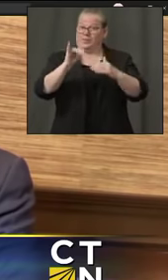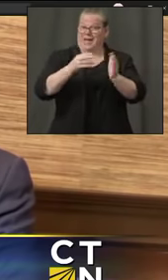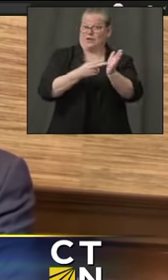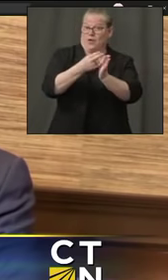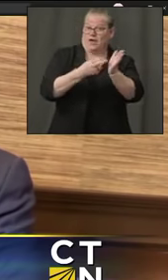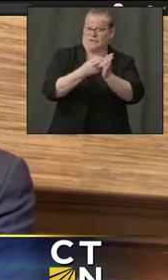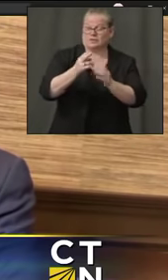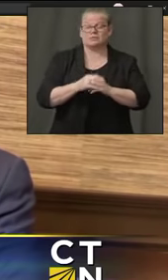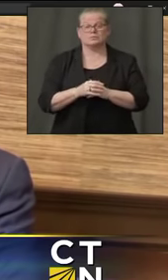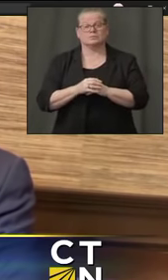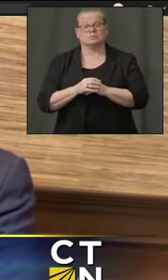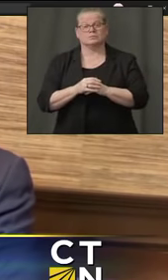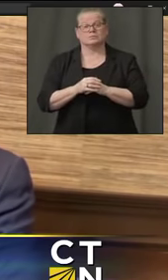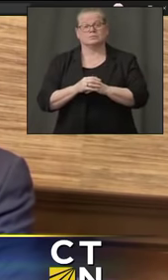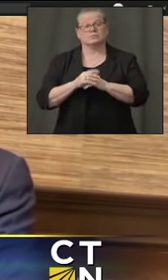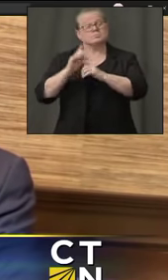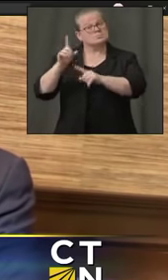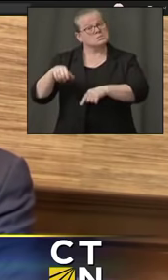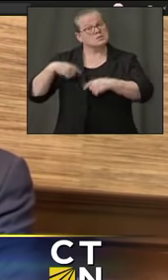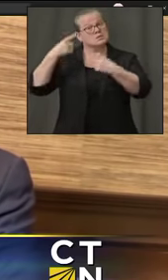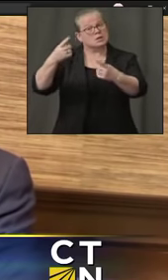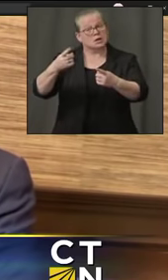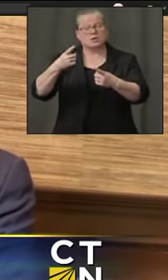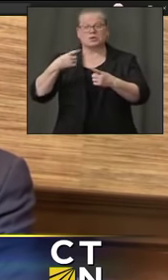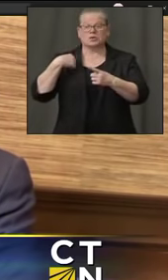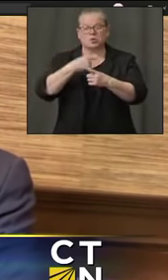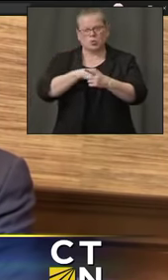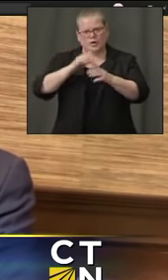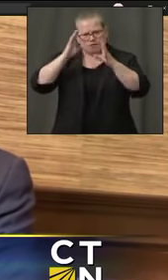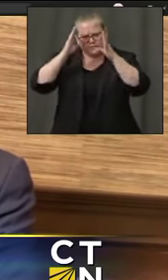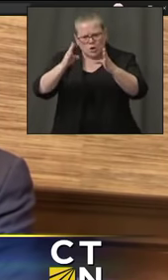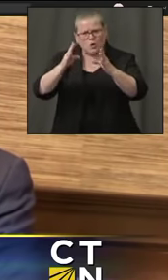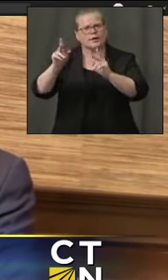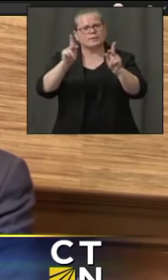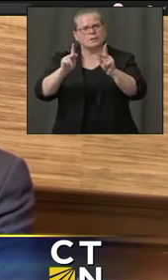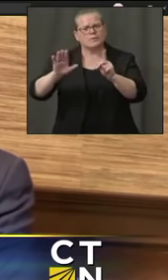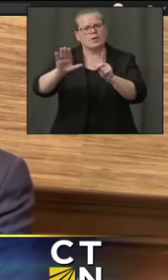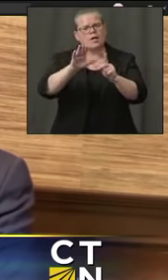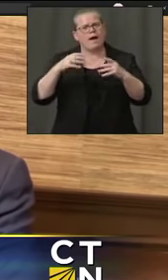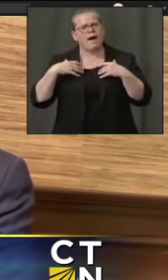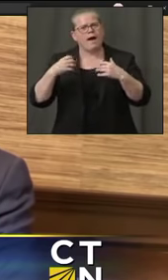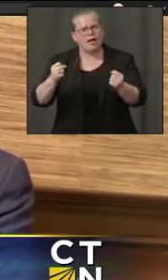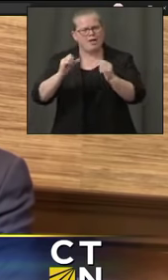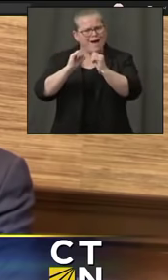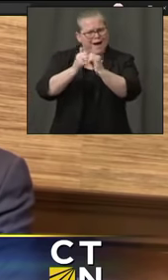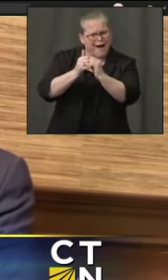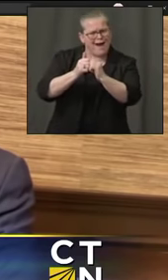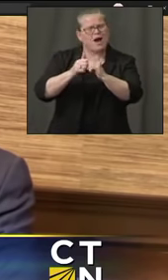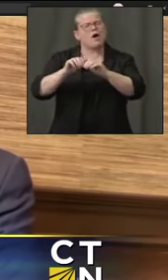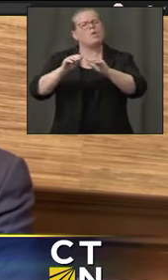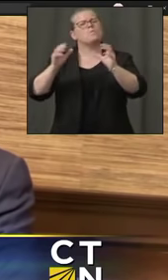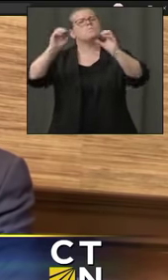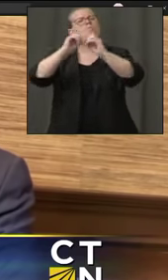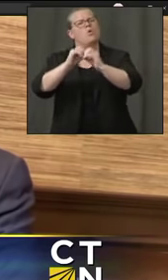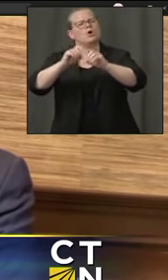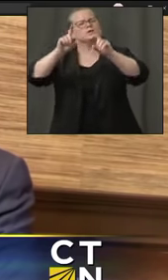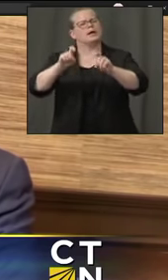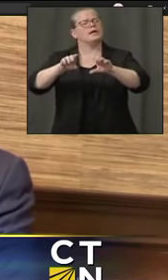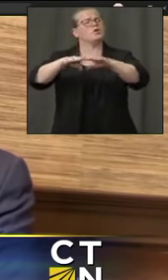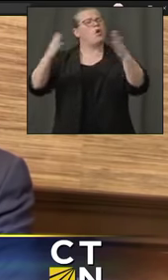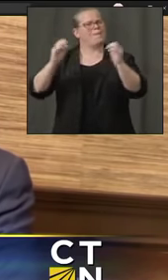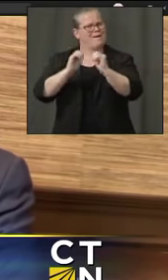our focus has been on people's health and expanding access to testing. And so the announcement we